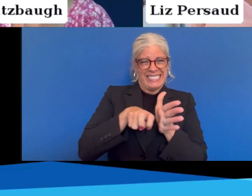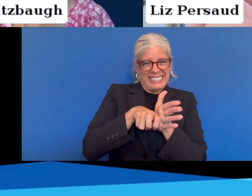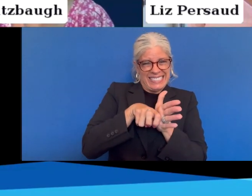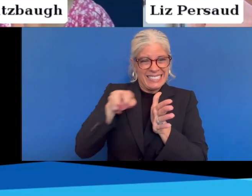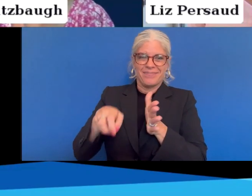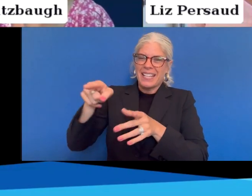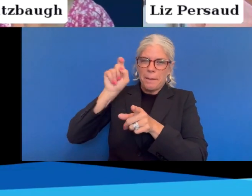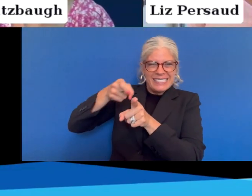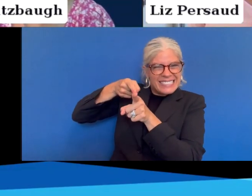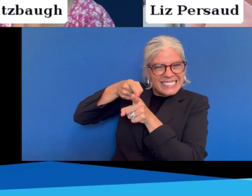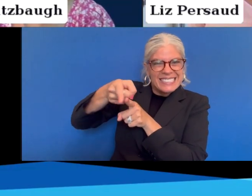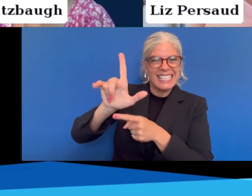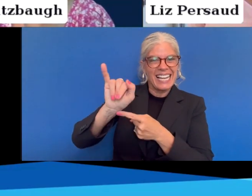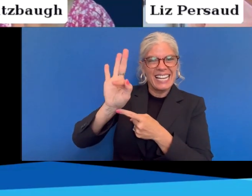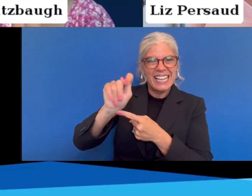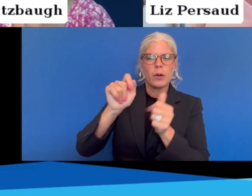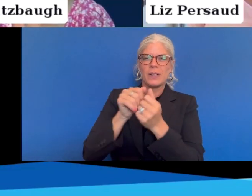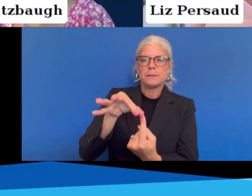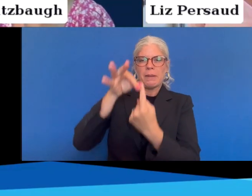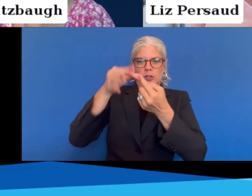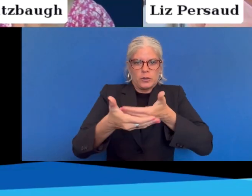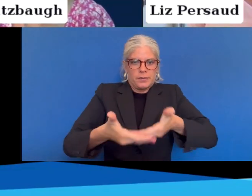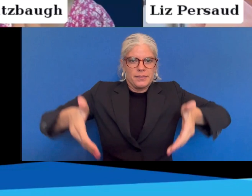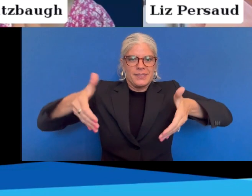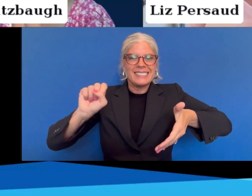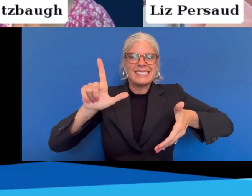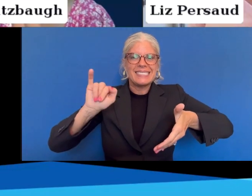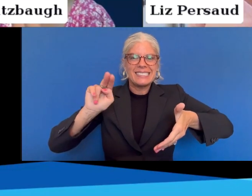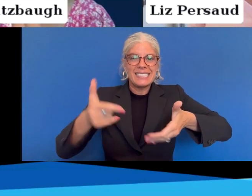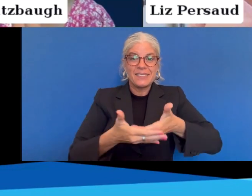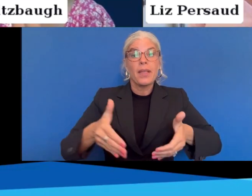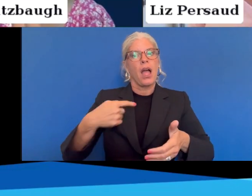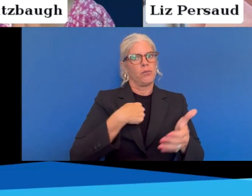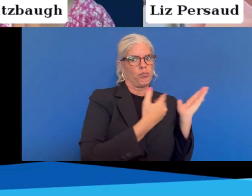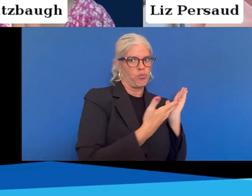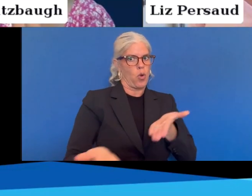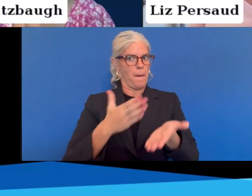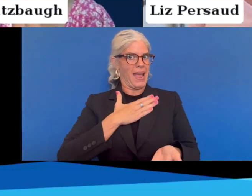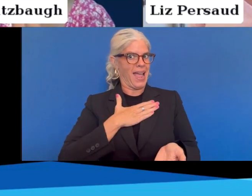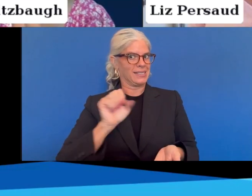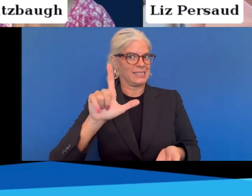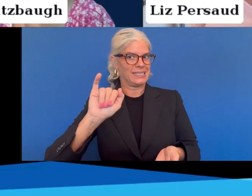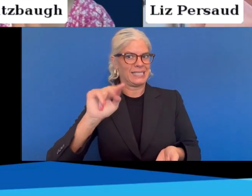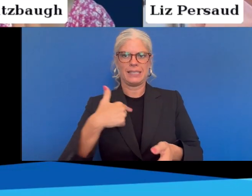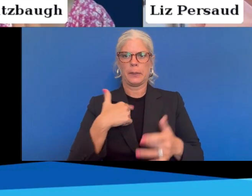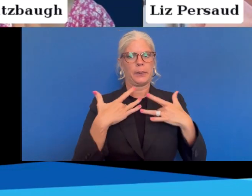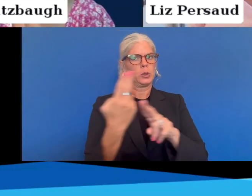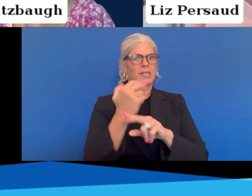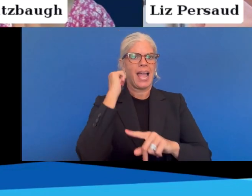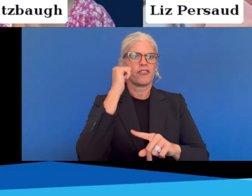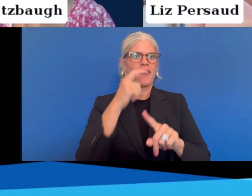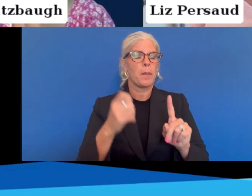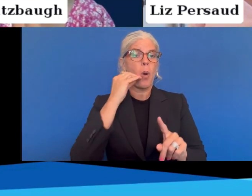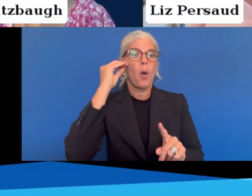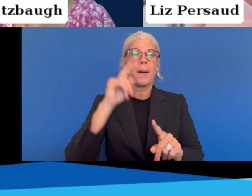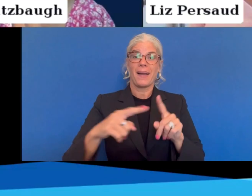specialized lift with a special sling. I brought my sling that I use every day from home, but it wasn't compatible, and they wouldn't allow me to bring my own